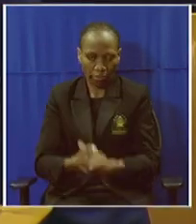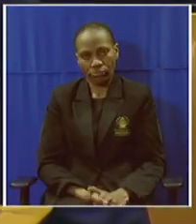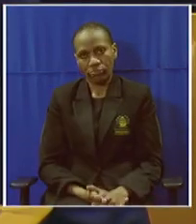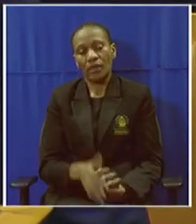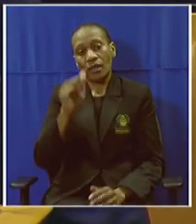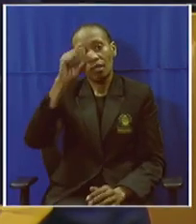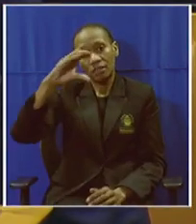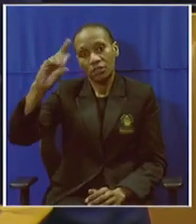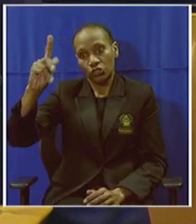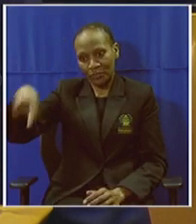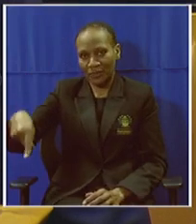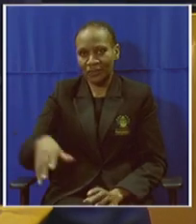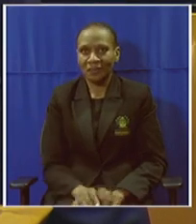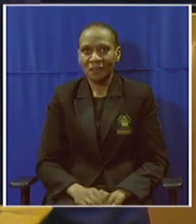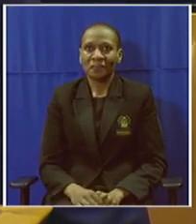ACDP.